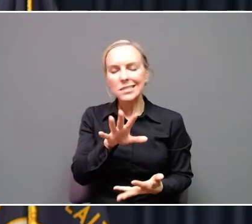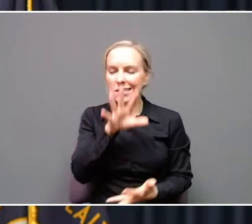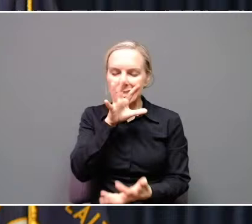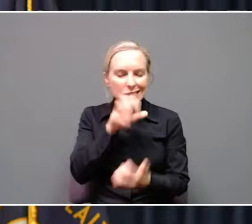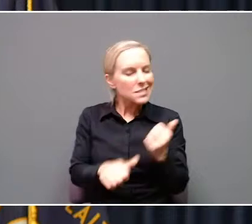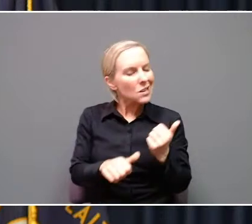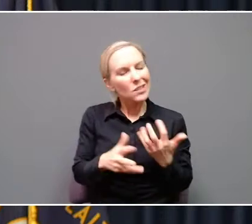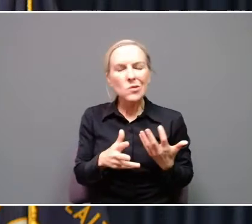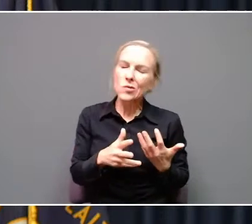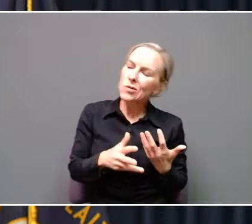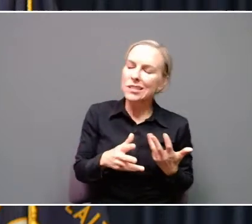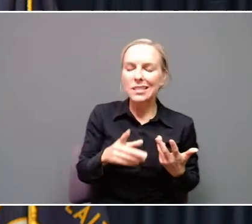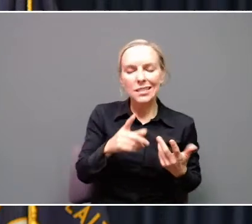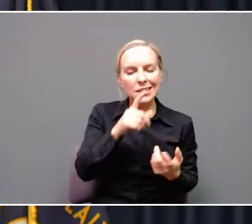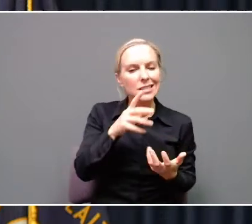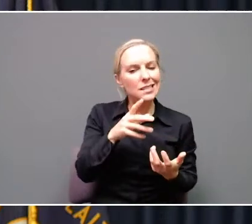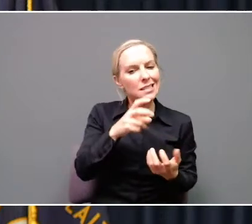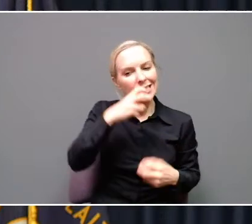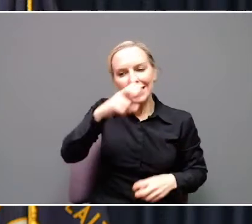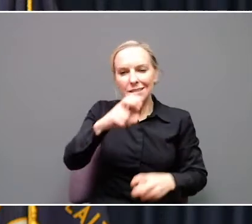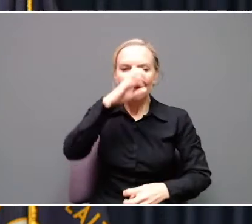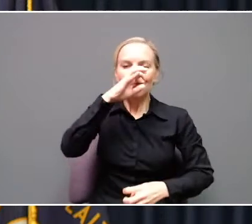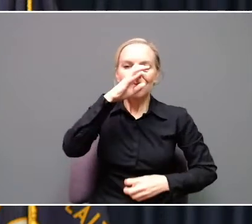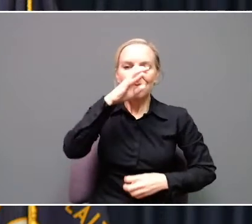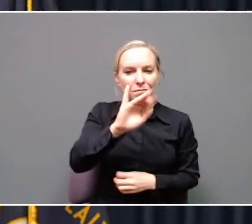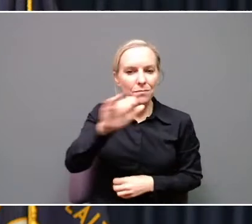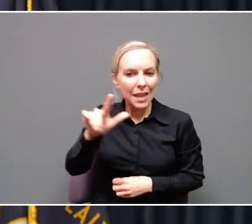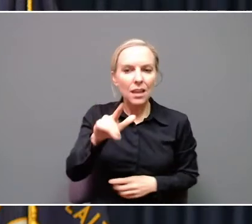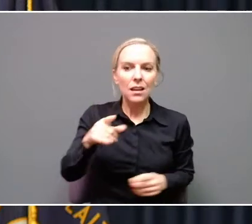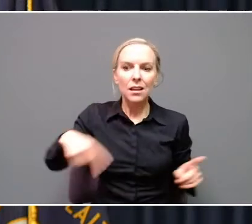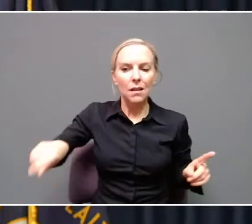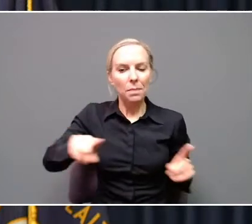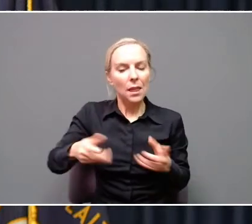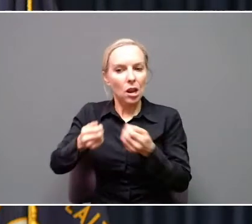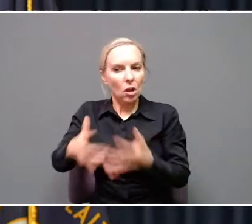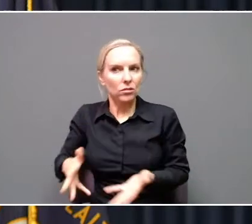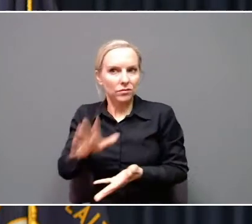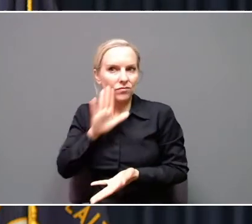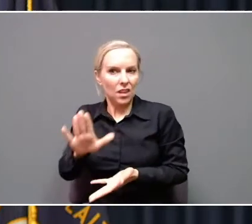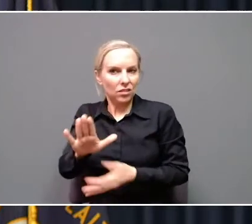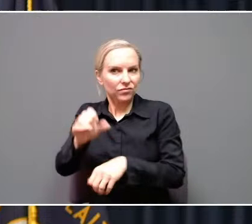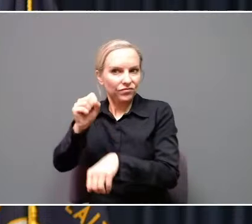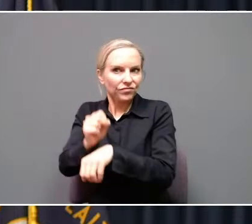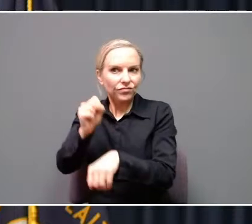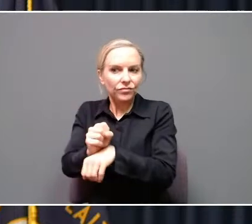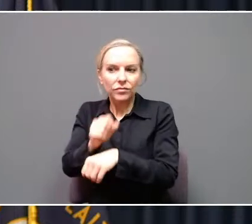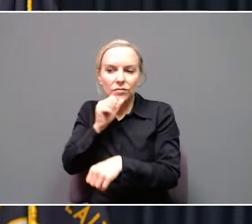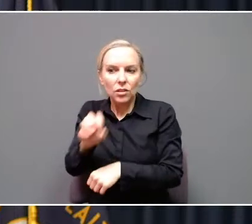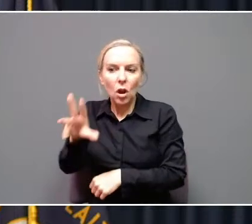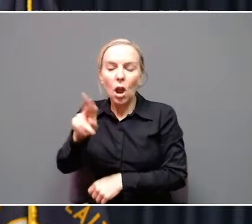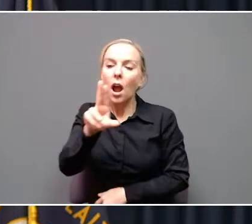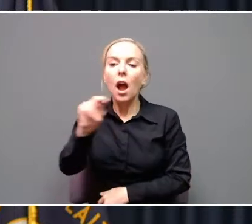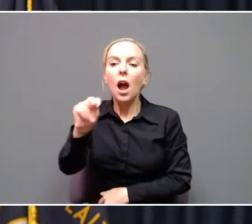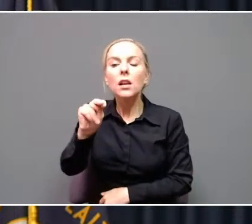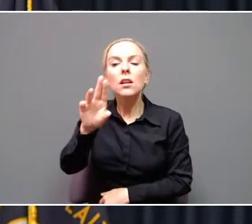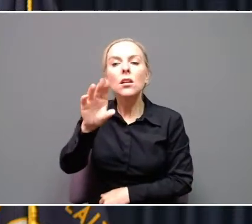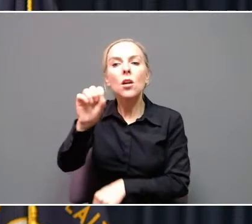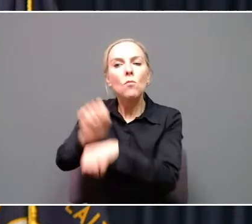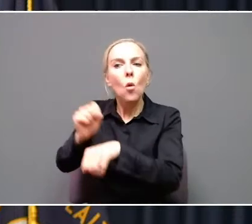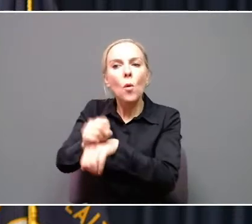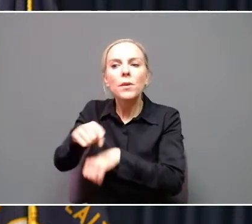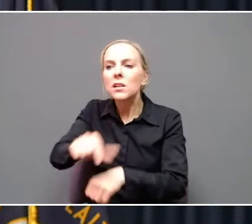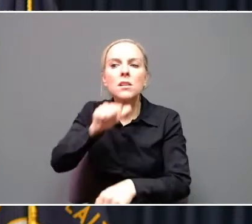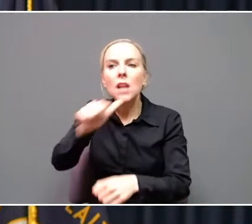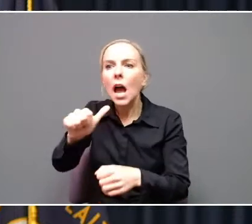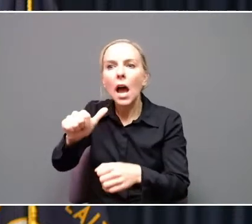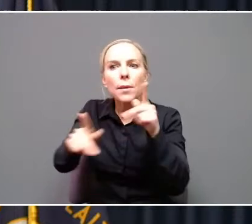that have lost their careers out of no fault of their own. Remember, unemployment doesn't help people who quit, who are looking for a different job. It